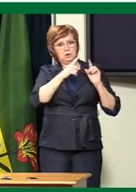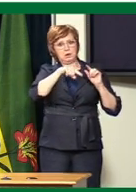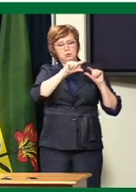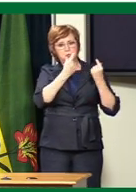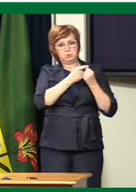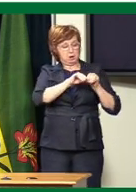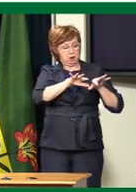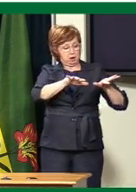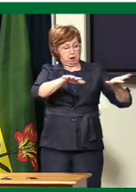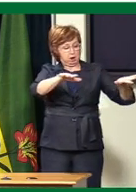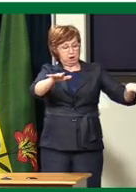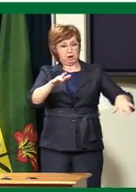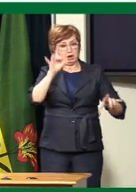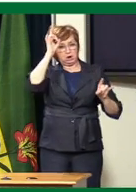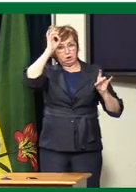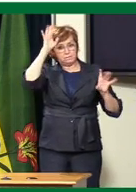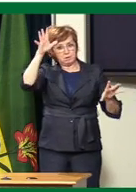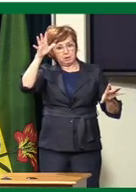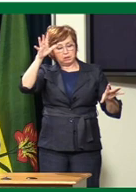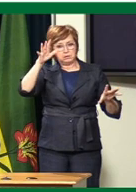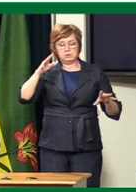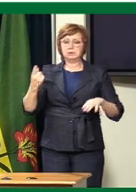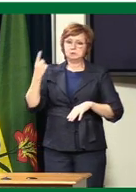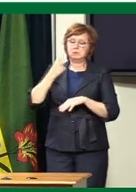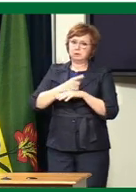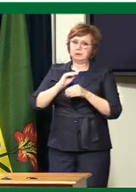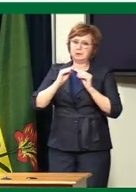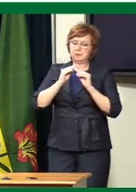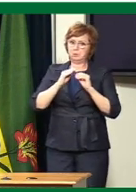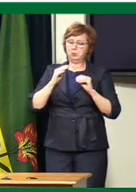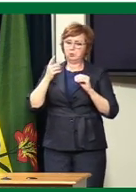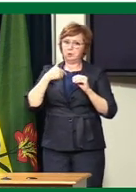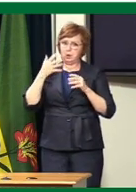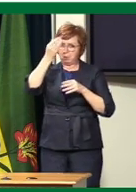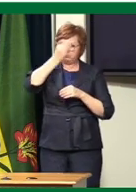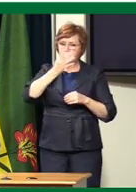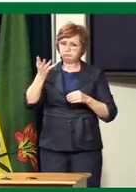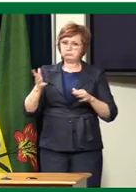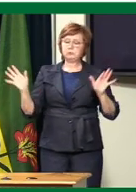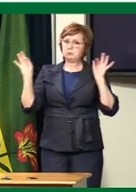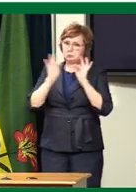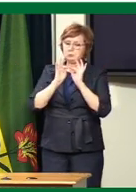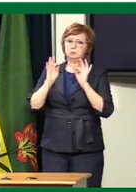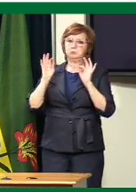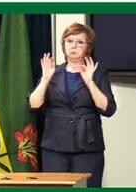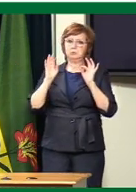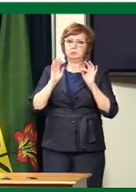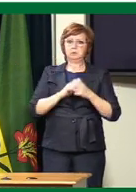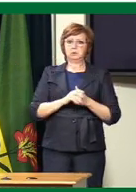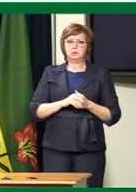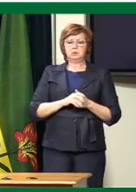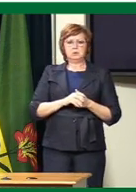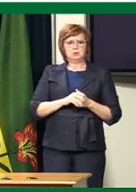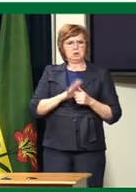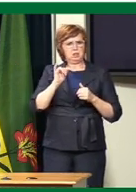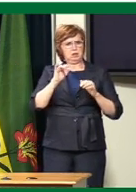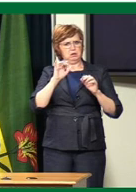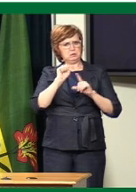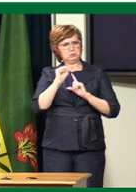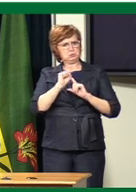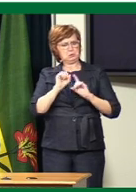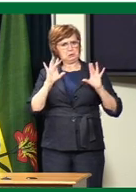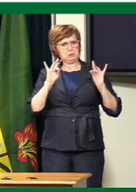more increased pressure. I'd like to highlight that this has real consequences, both for COVID response, but also non-COVID services in